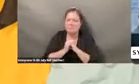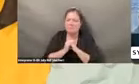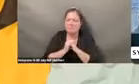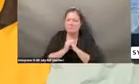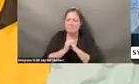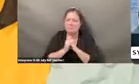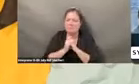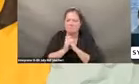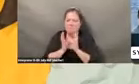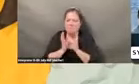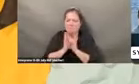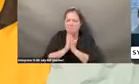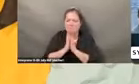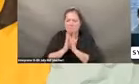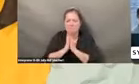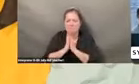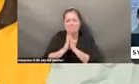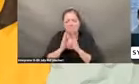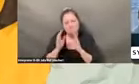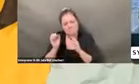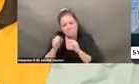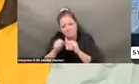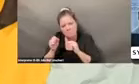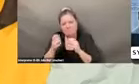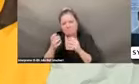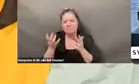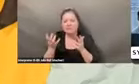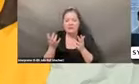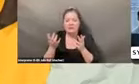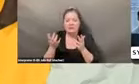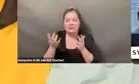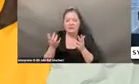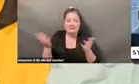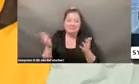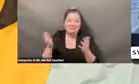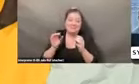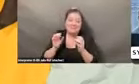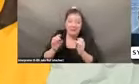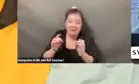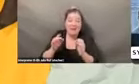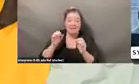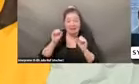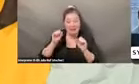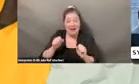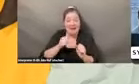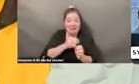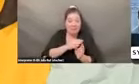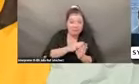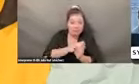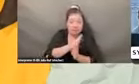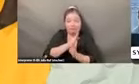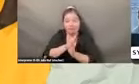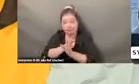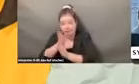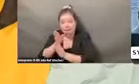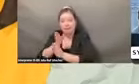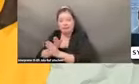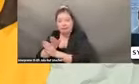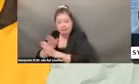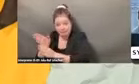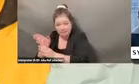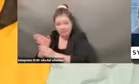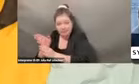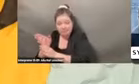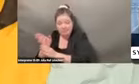We think that whenever there's multiple ways of providing feedback, multiple channels, it is